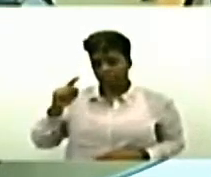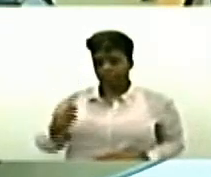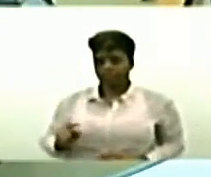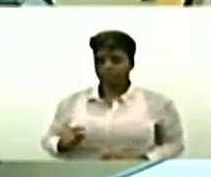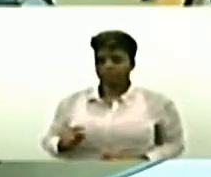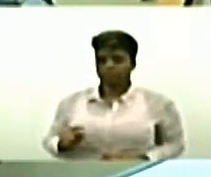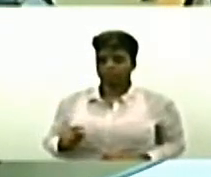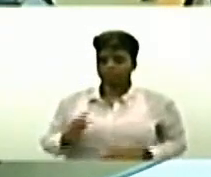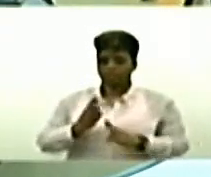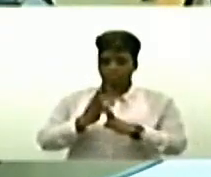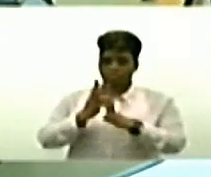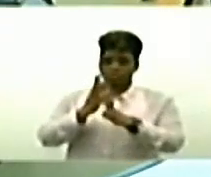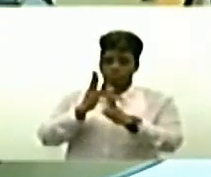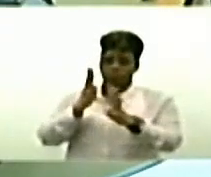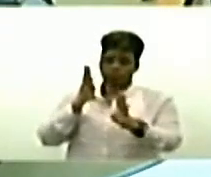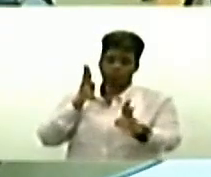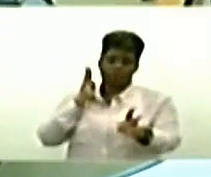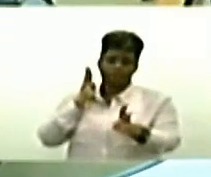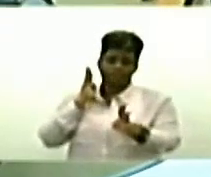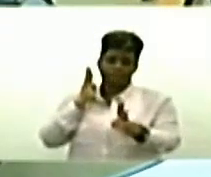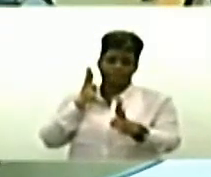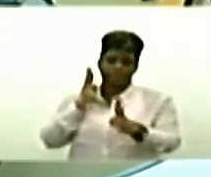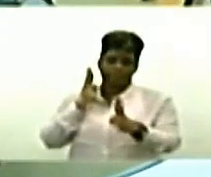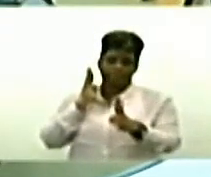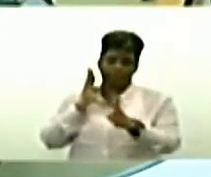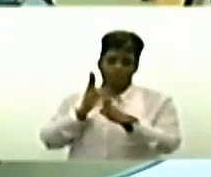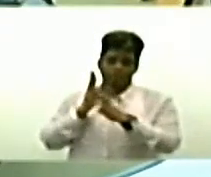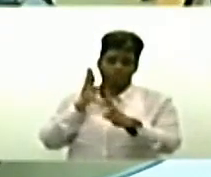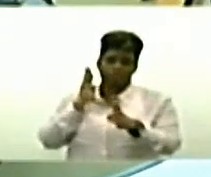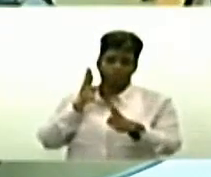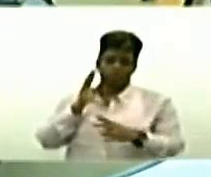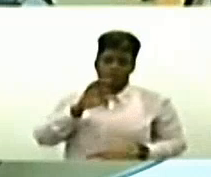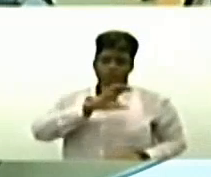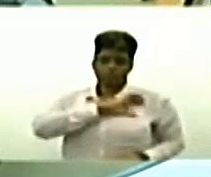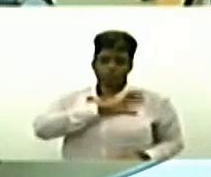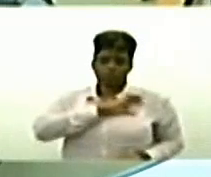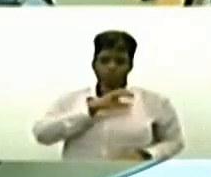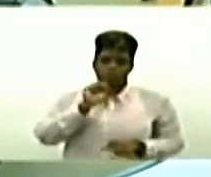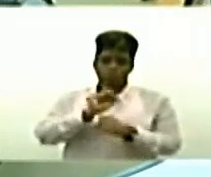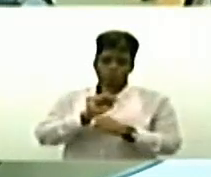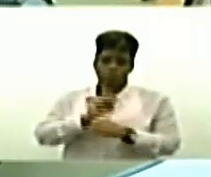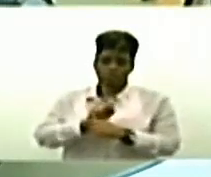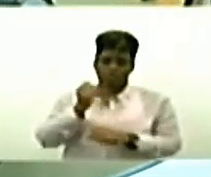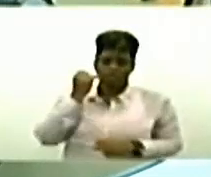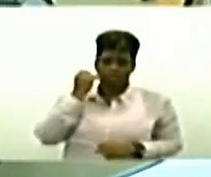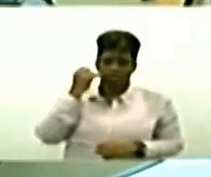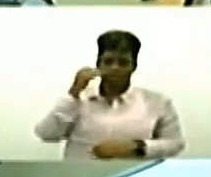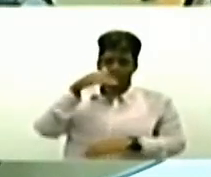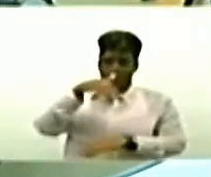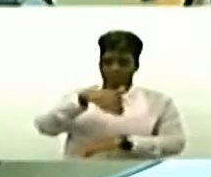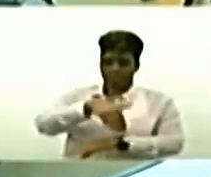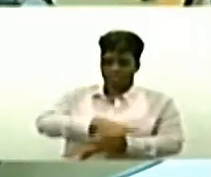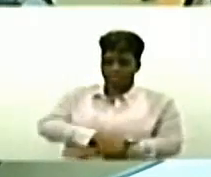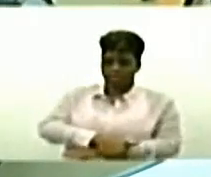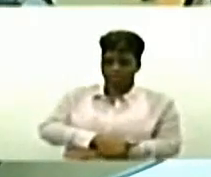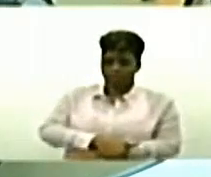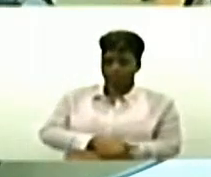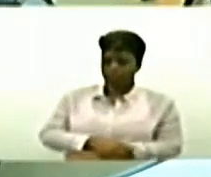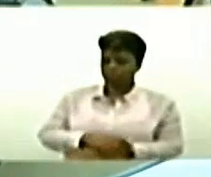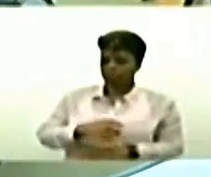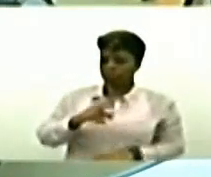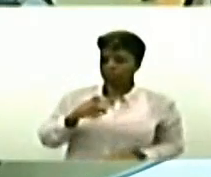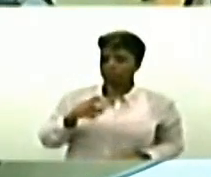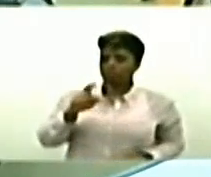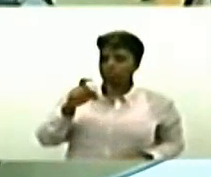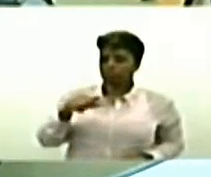the traffic wardens, particularly if they are working at nights, rather than black